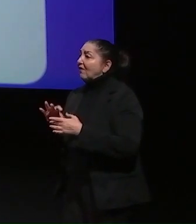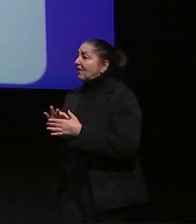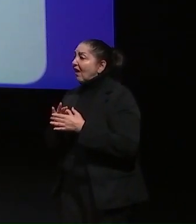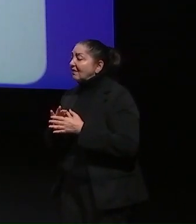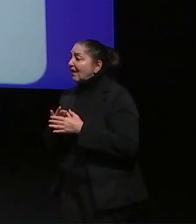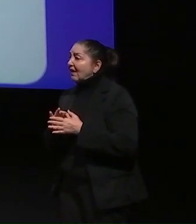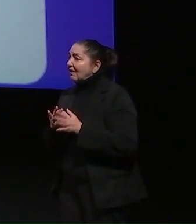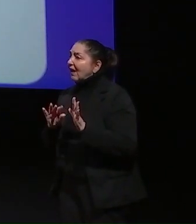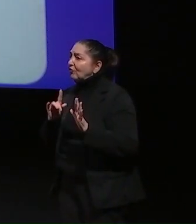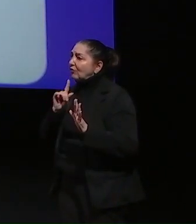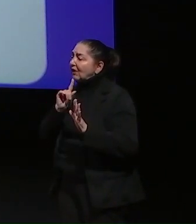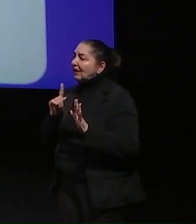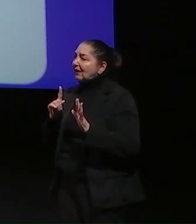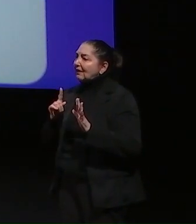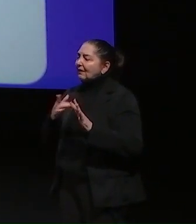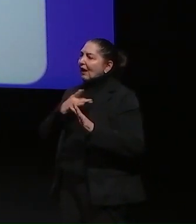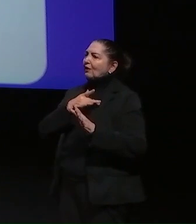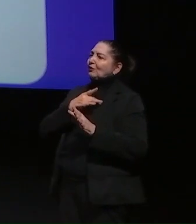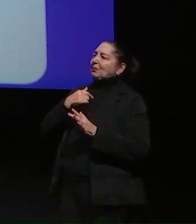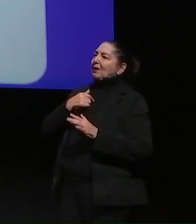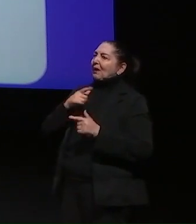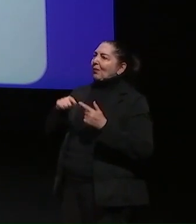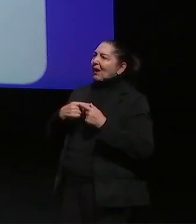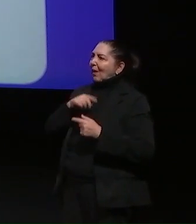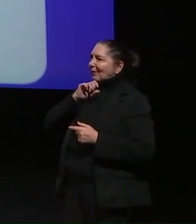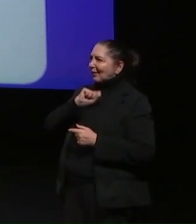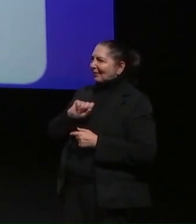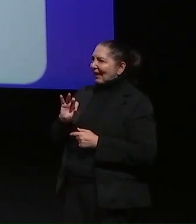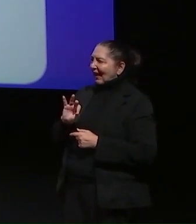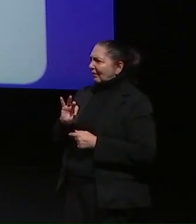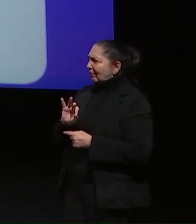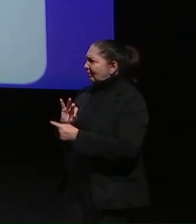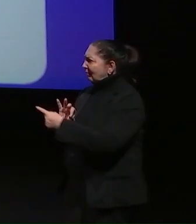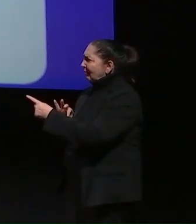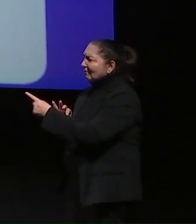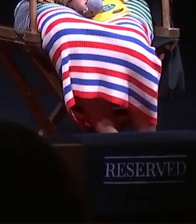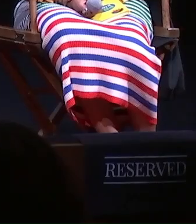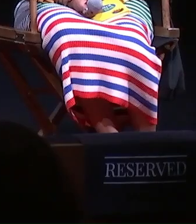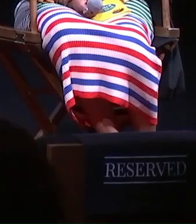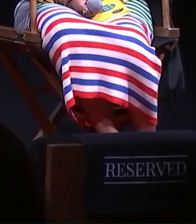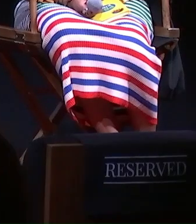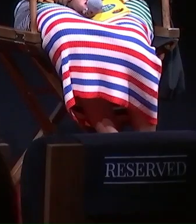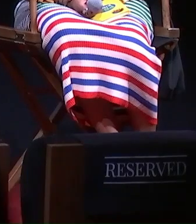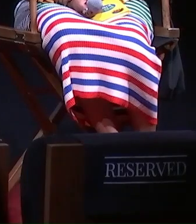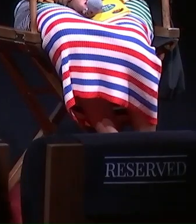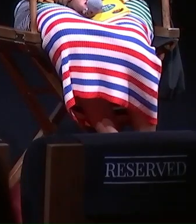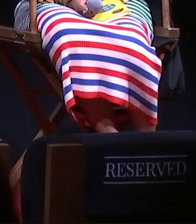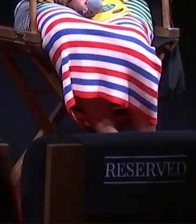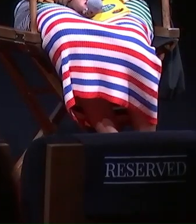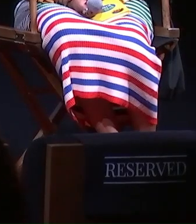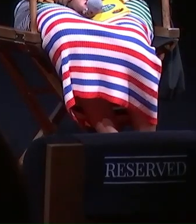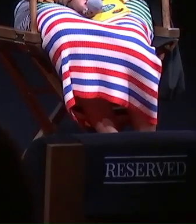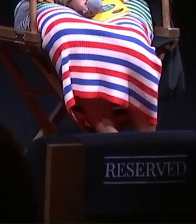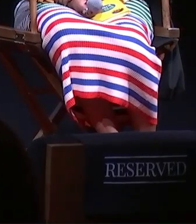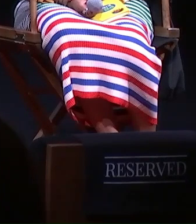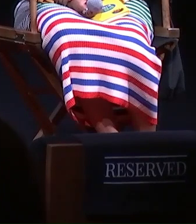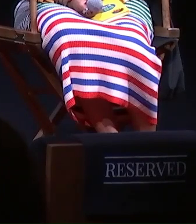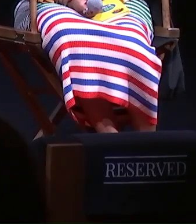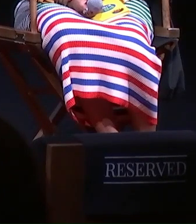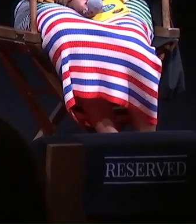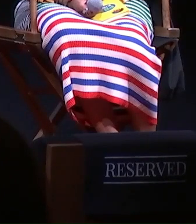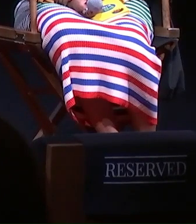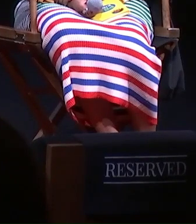spoke to me when I was my 9-year-old self. And we're so lucky that you are. So, Makita, I want to go over to